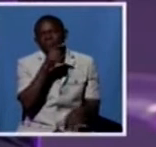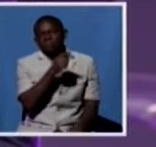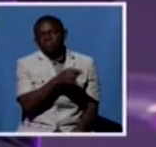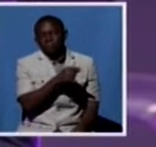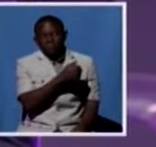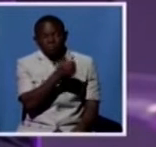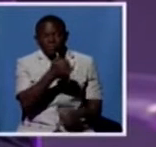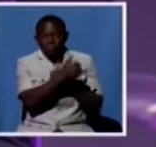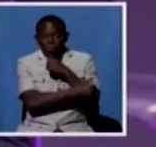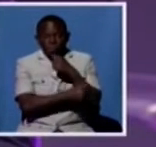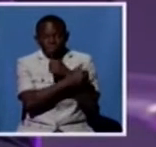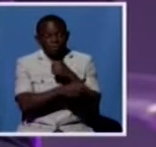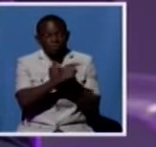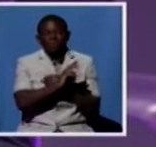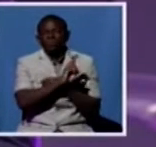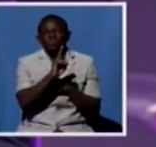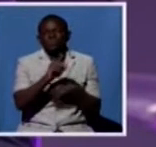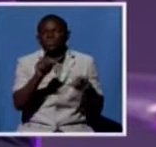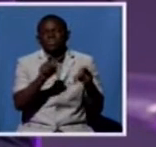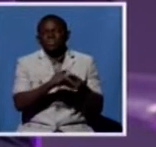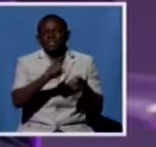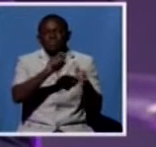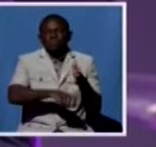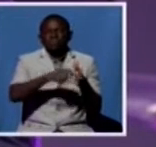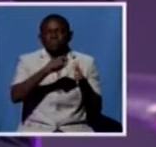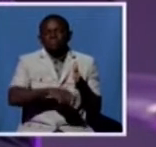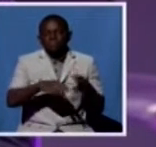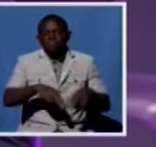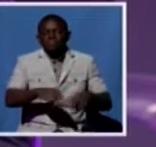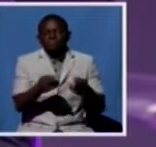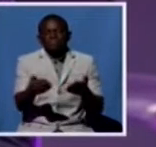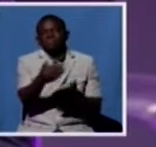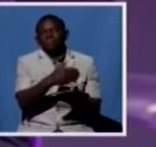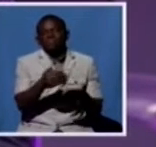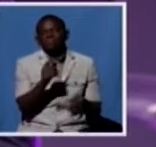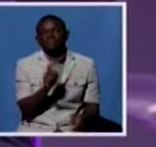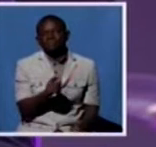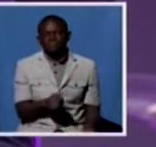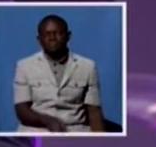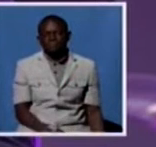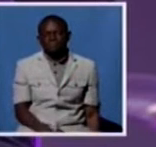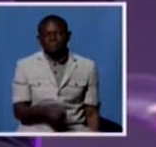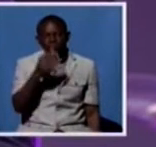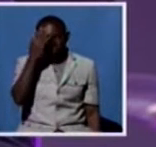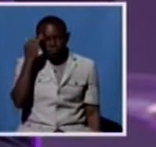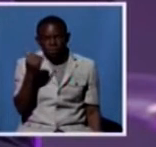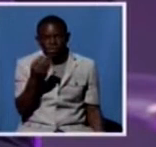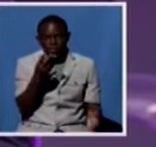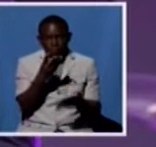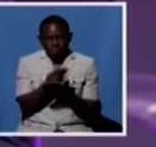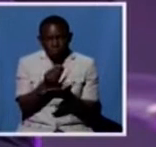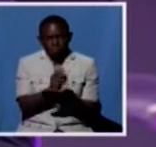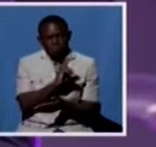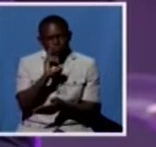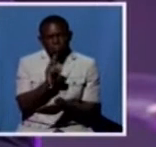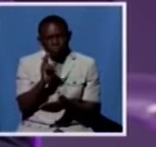It's essentially putting together funds to ensure that we bring our road network into a maintainable condition.